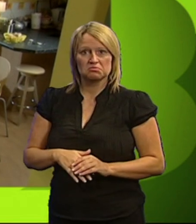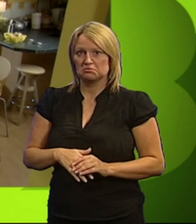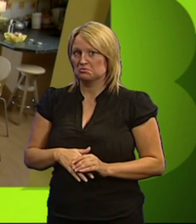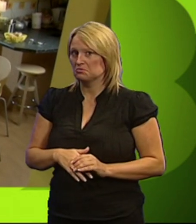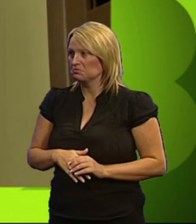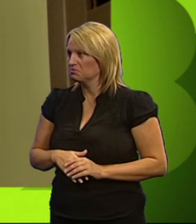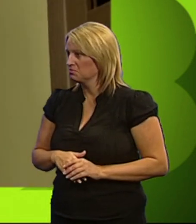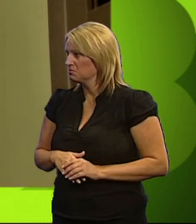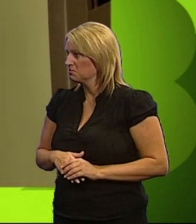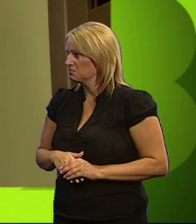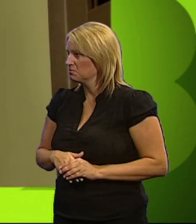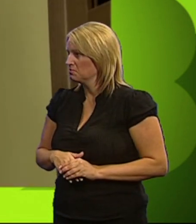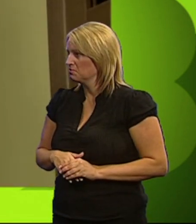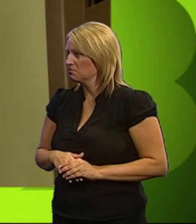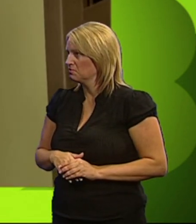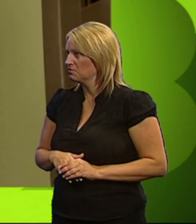Yeah. Well.